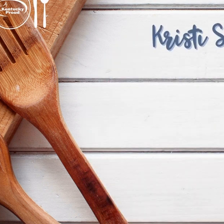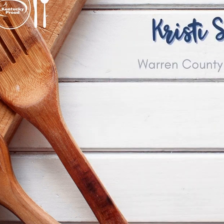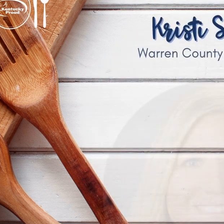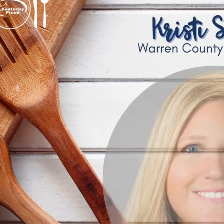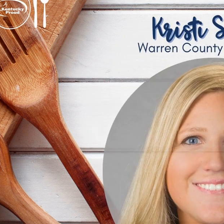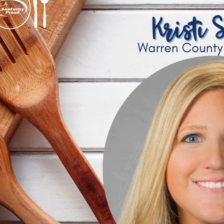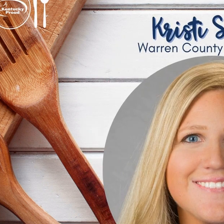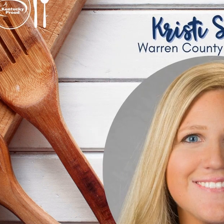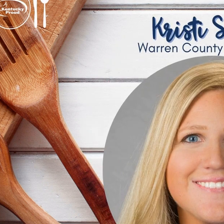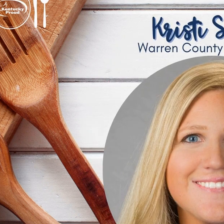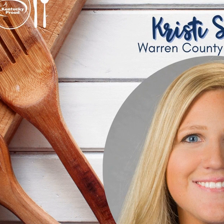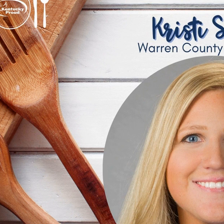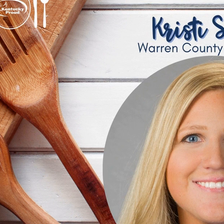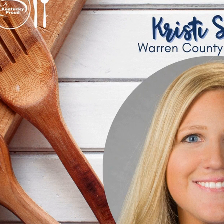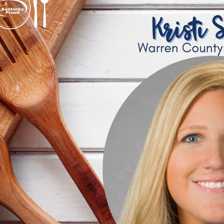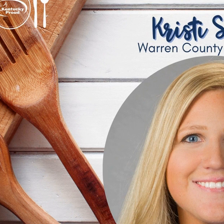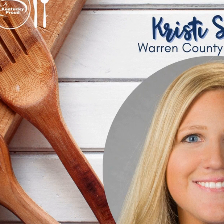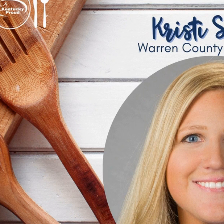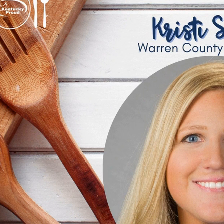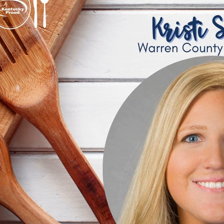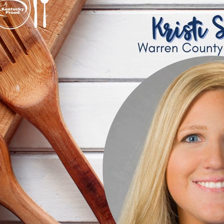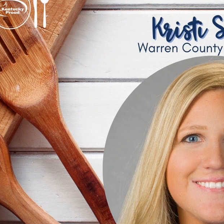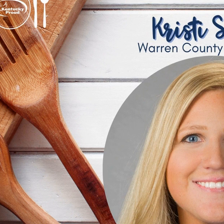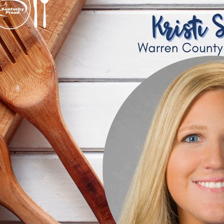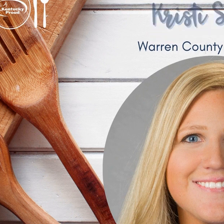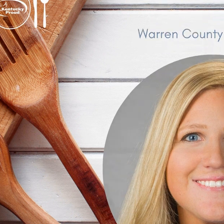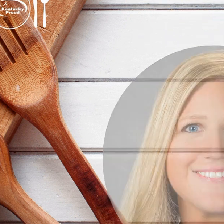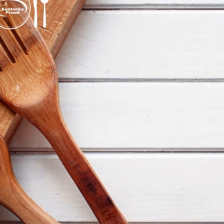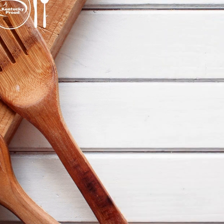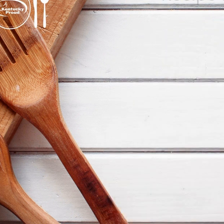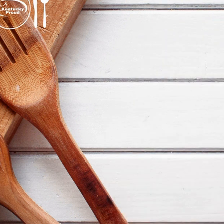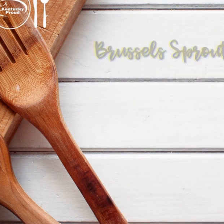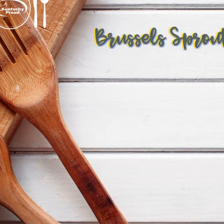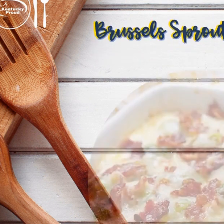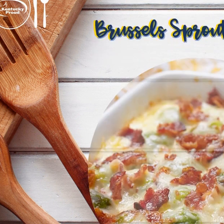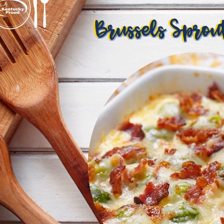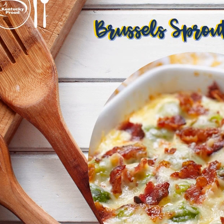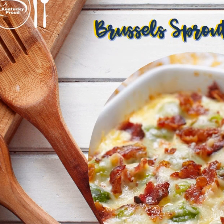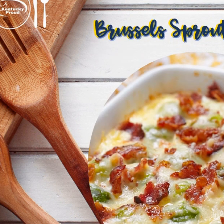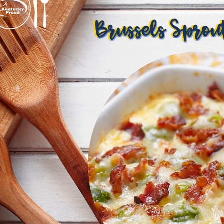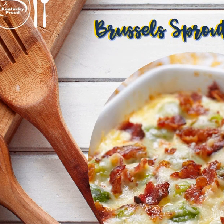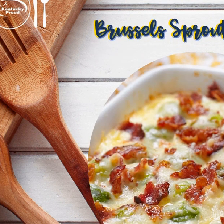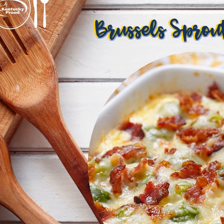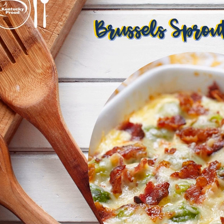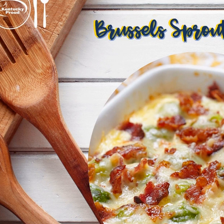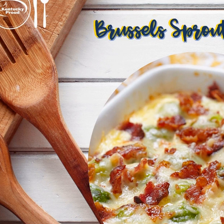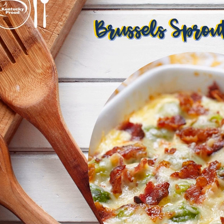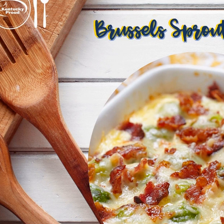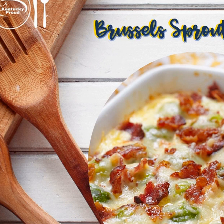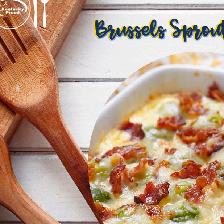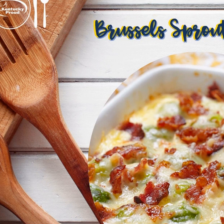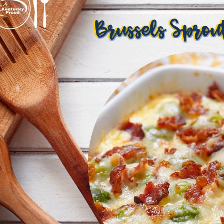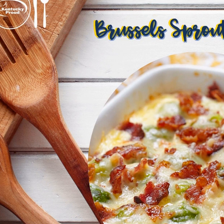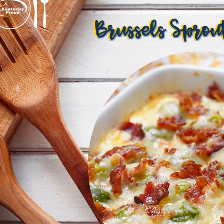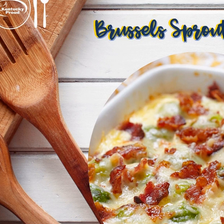that I forgot one, that you can simply search for Plated Up Kentucky Proud on YouTube, and you can find our channel where we have several